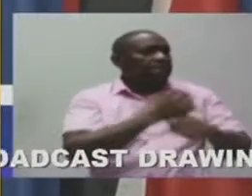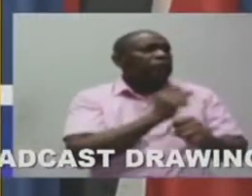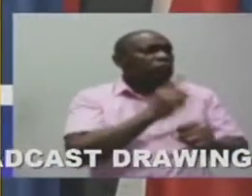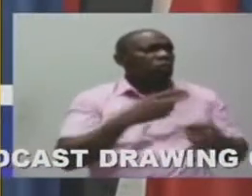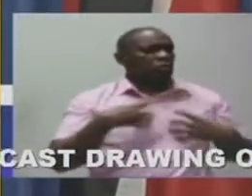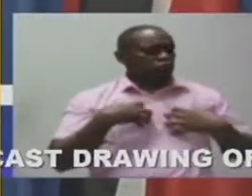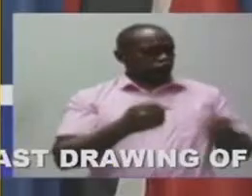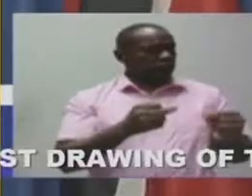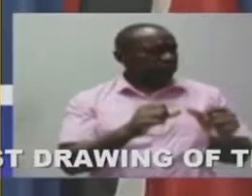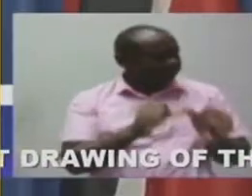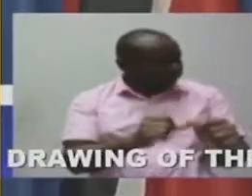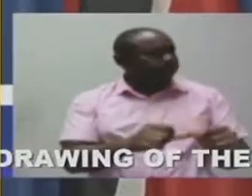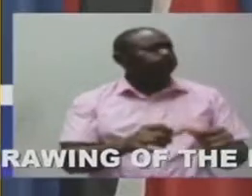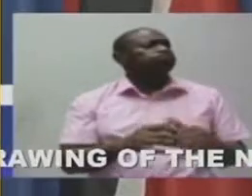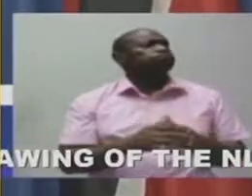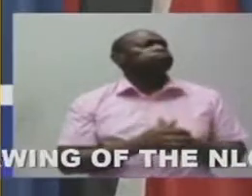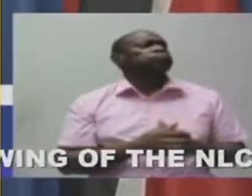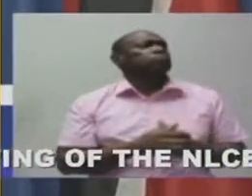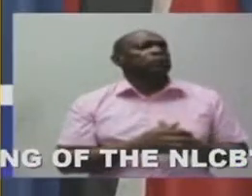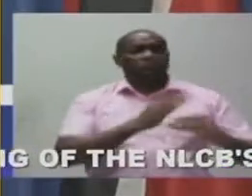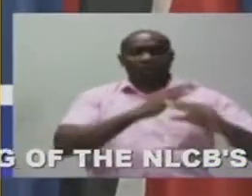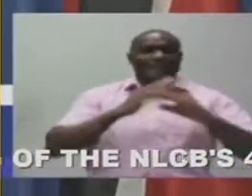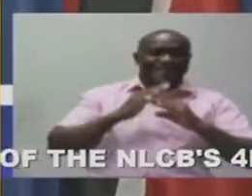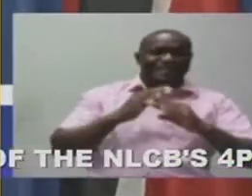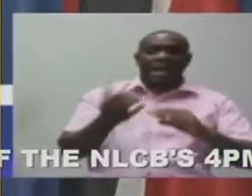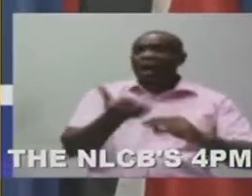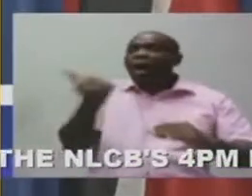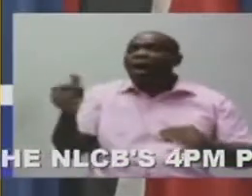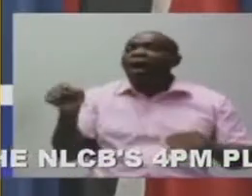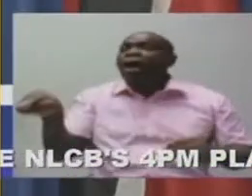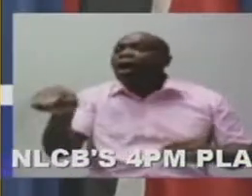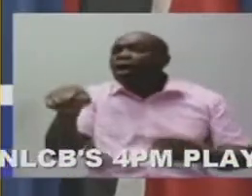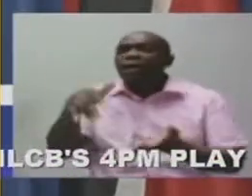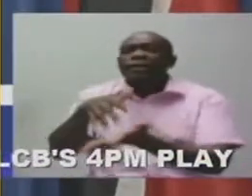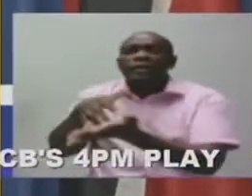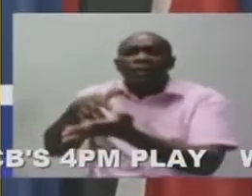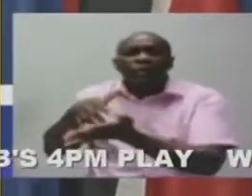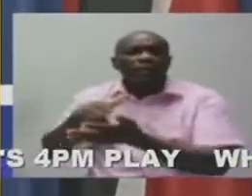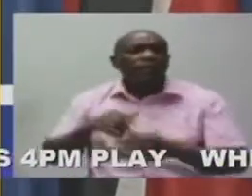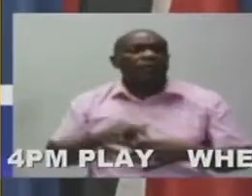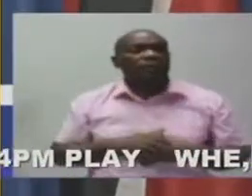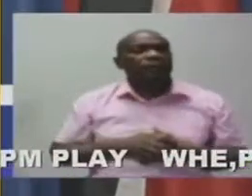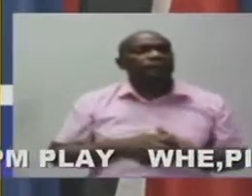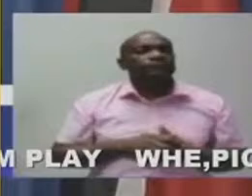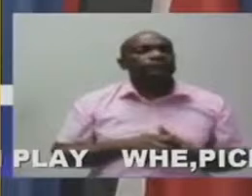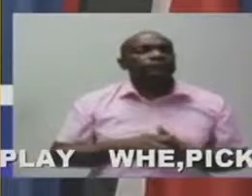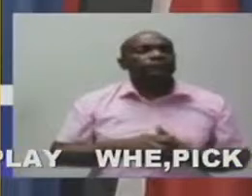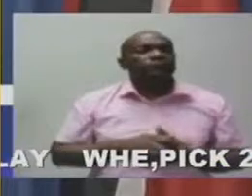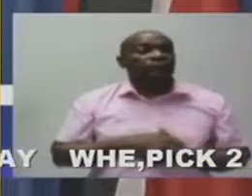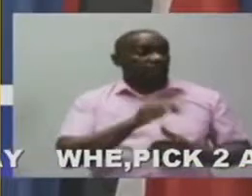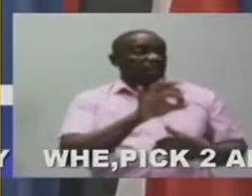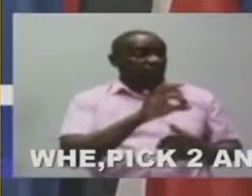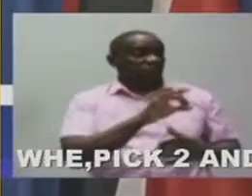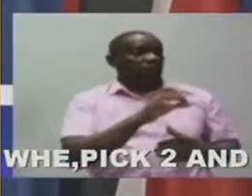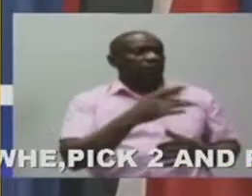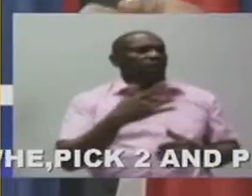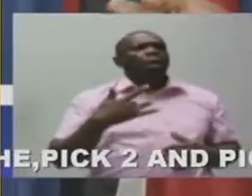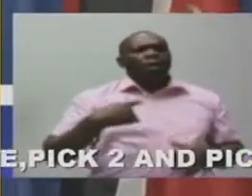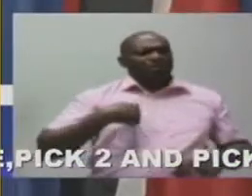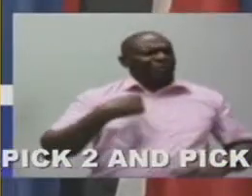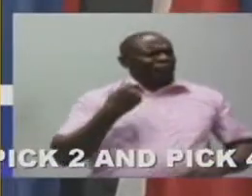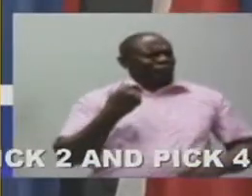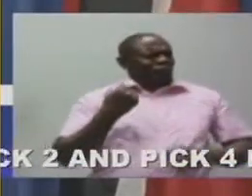by getting vaccinated, rather than saying that I am strong so I don't have to get vaccinated. And the next thing you know, you might very well be